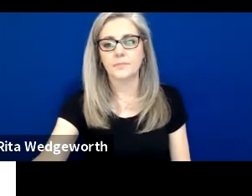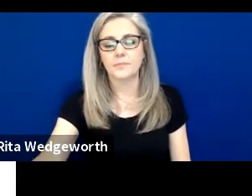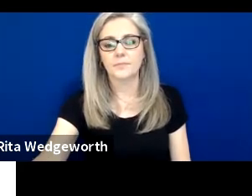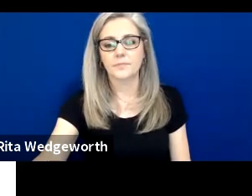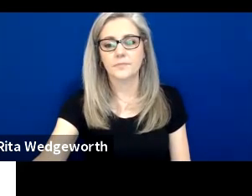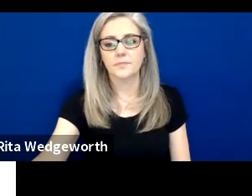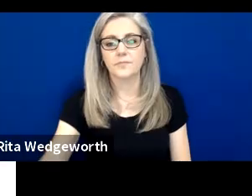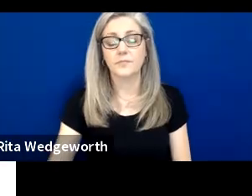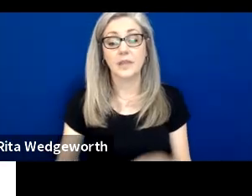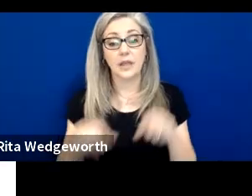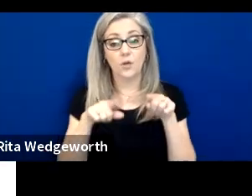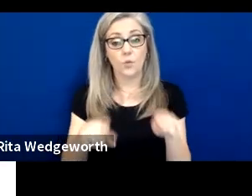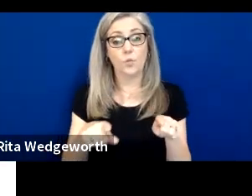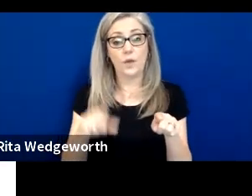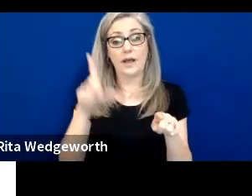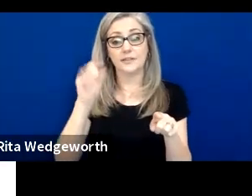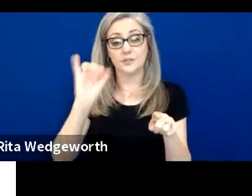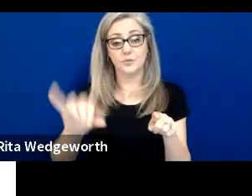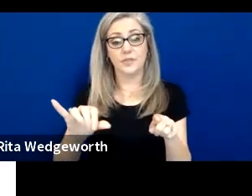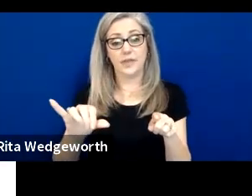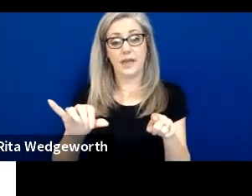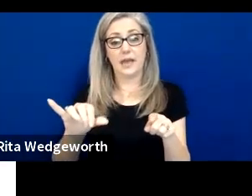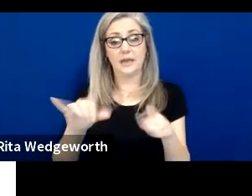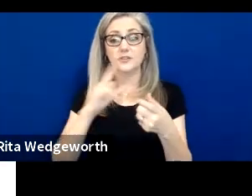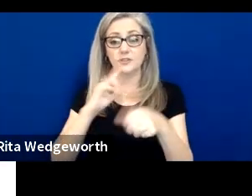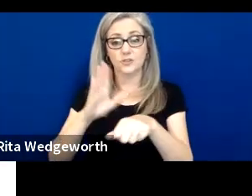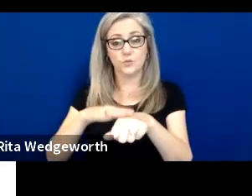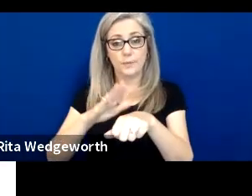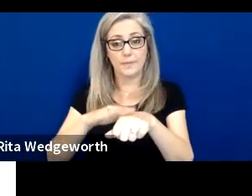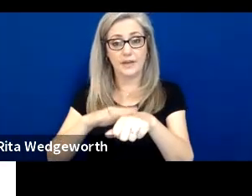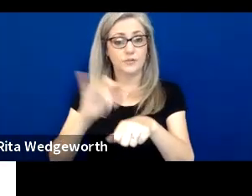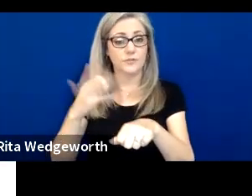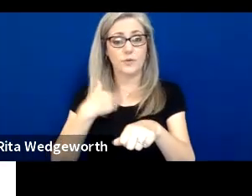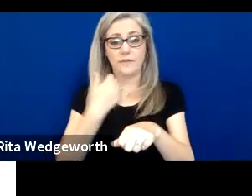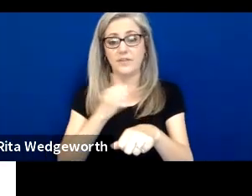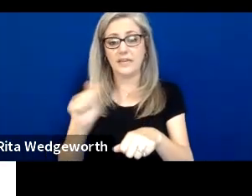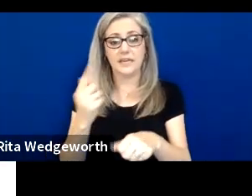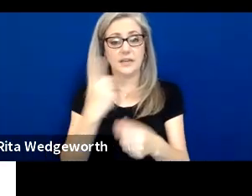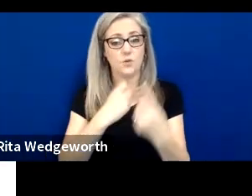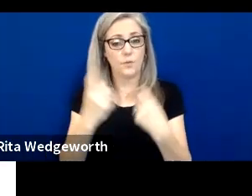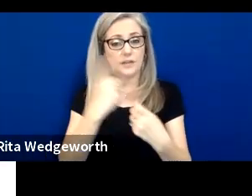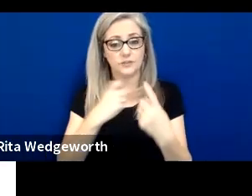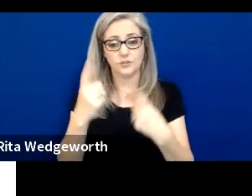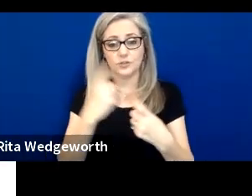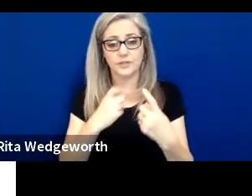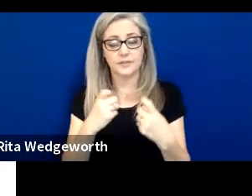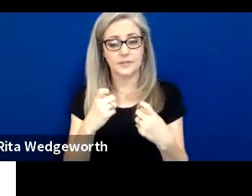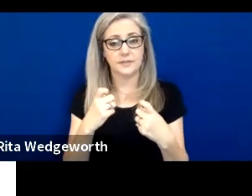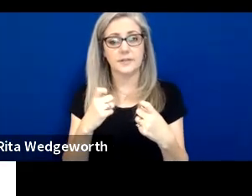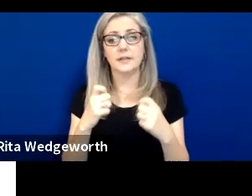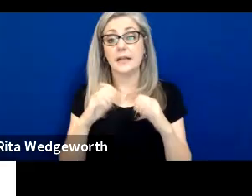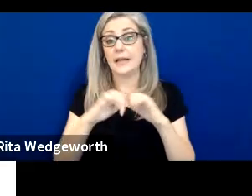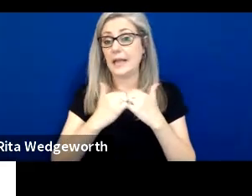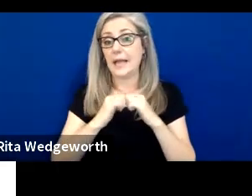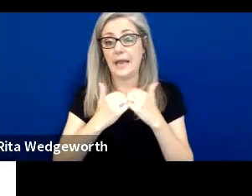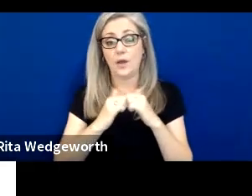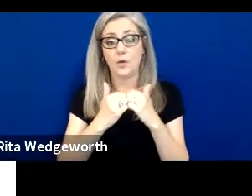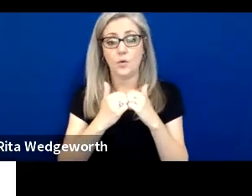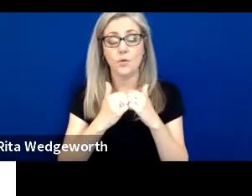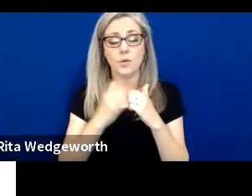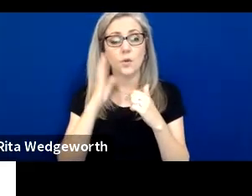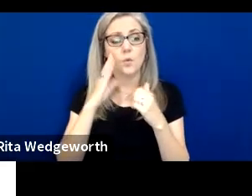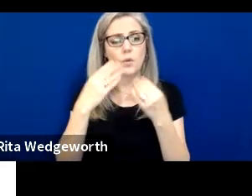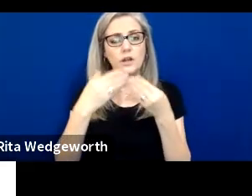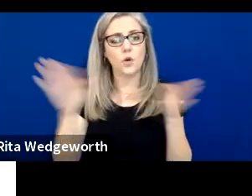While he's doing that, folks, as a reminder, if you do have any questions, the way that we will be opening it up